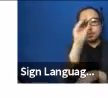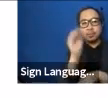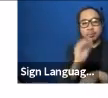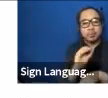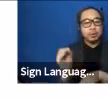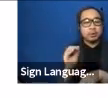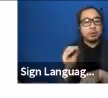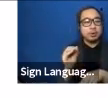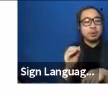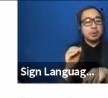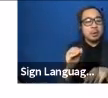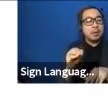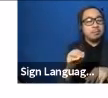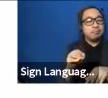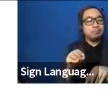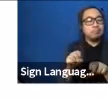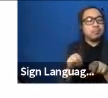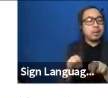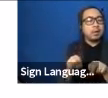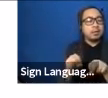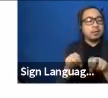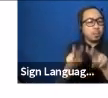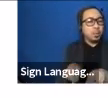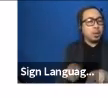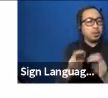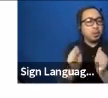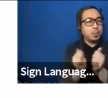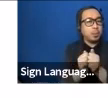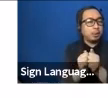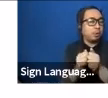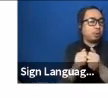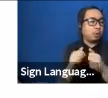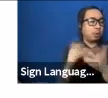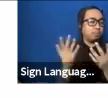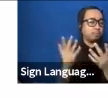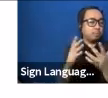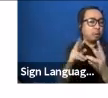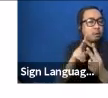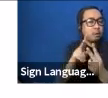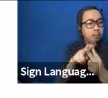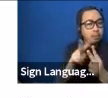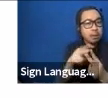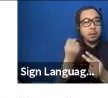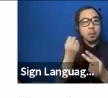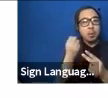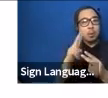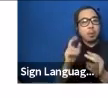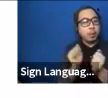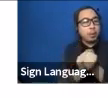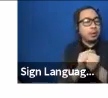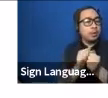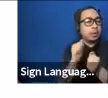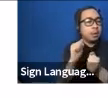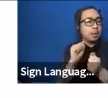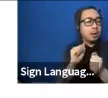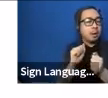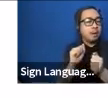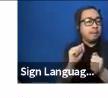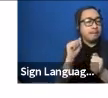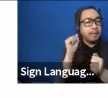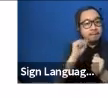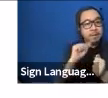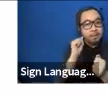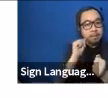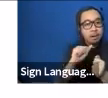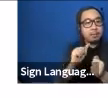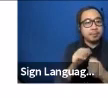wife or regular female partner in Jakarta. So they are basically migrant people. Oral and